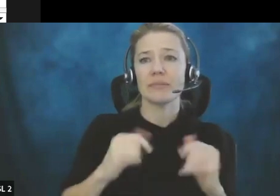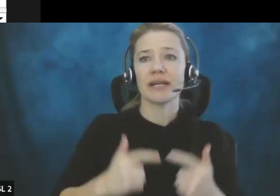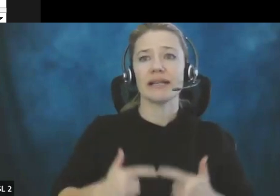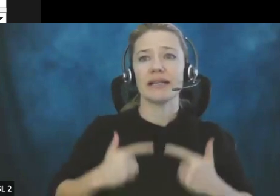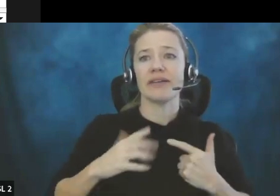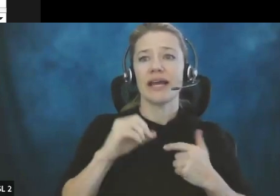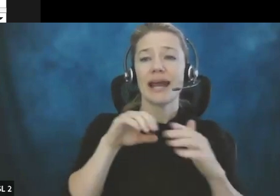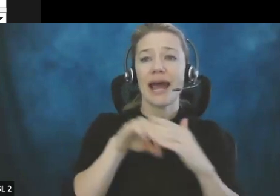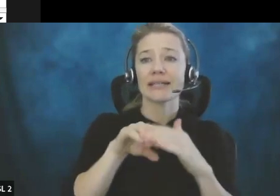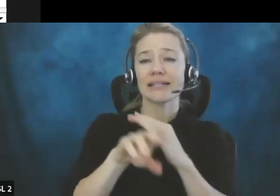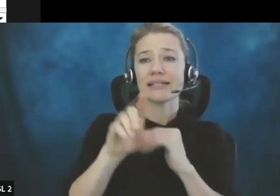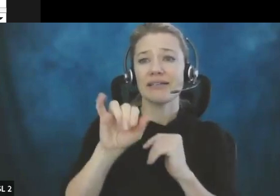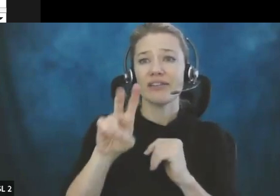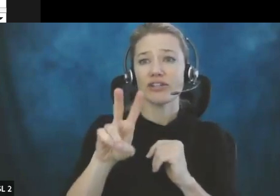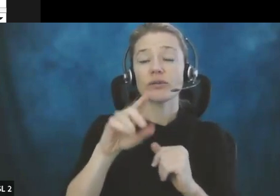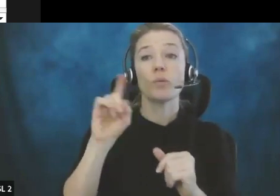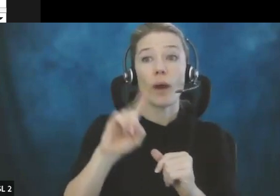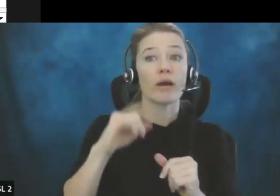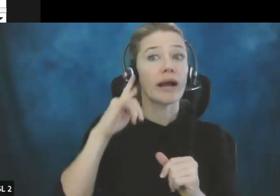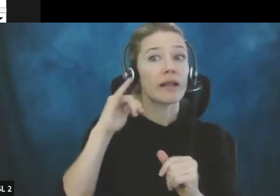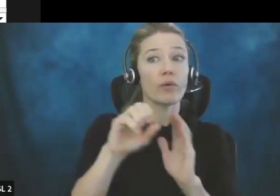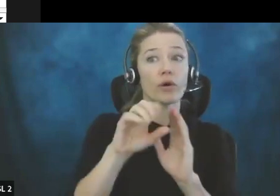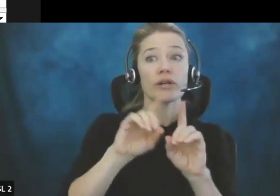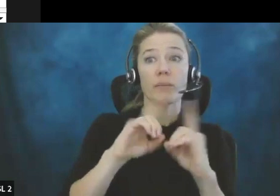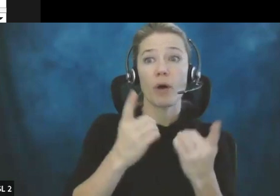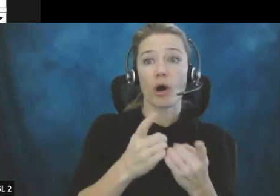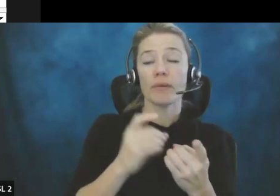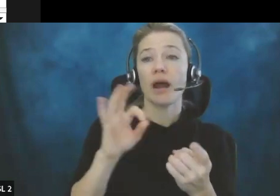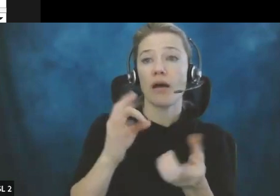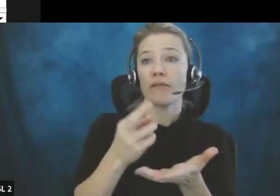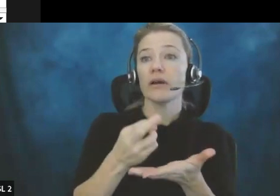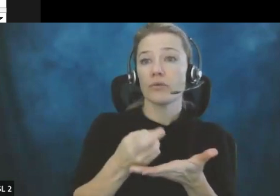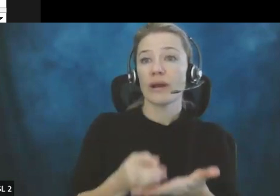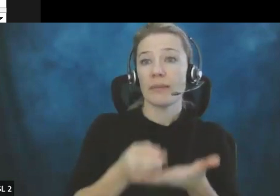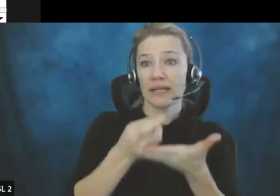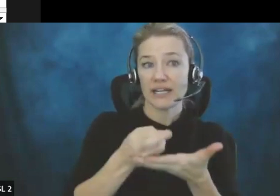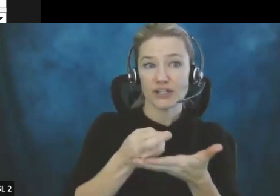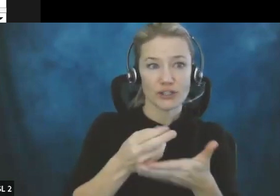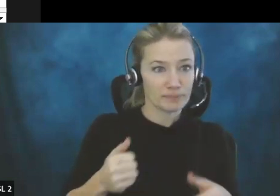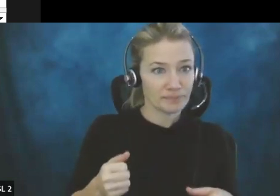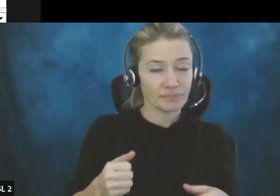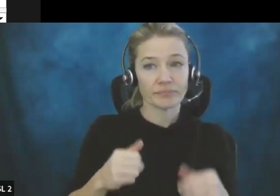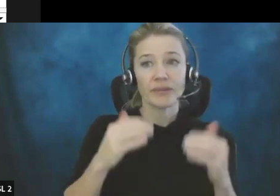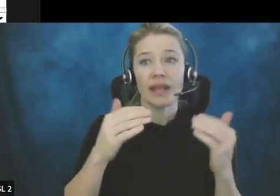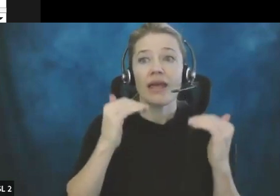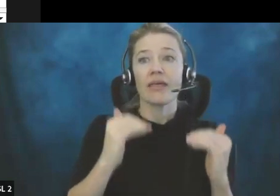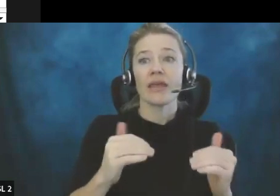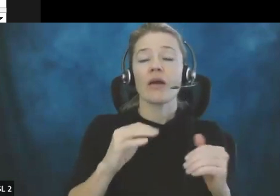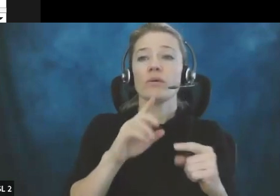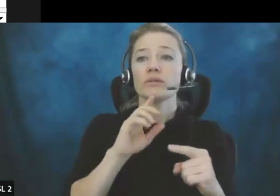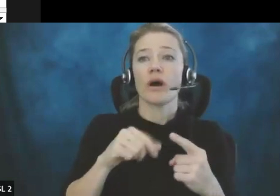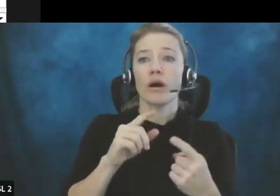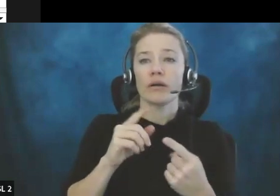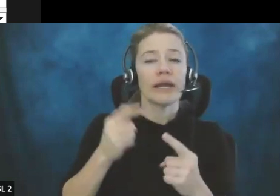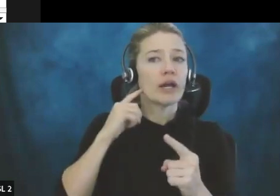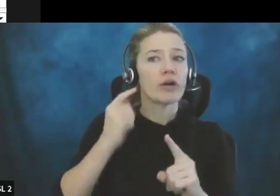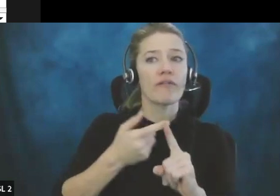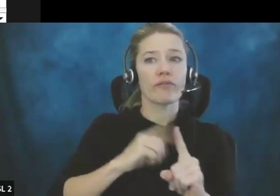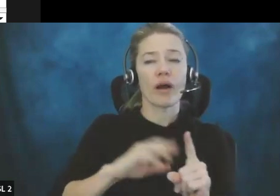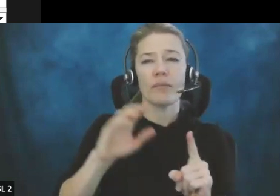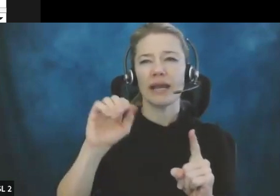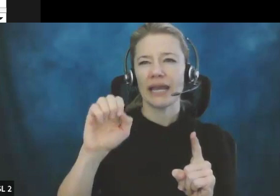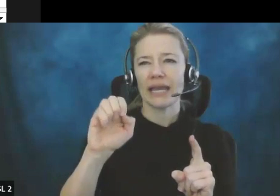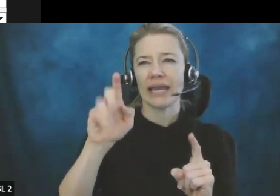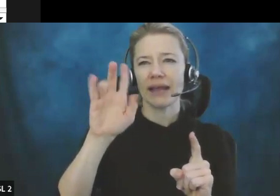Independent Living and Community Access Division at the California Department of Rehabilitation. Next, we will hear